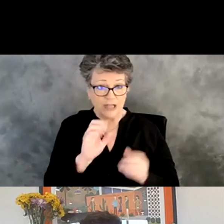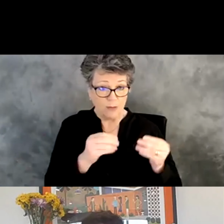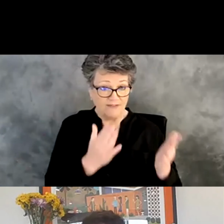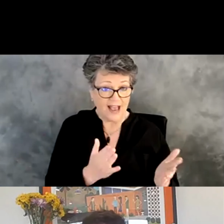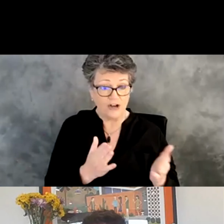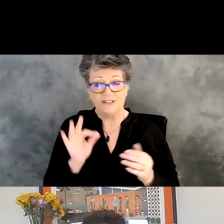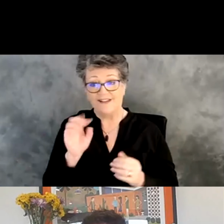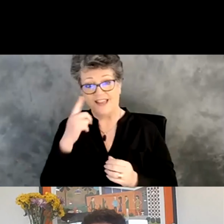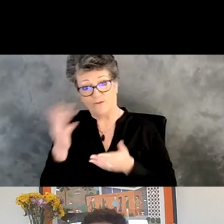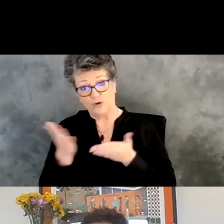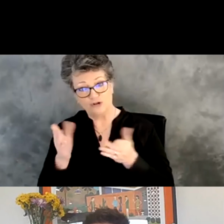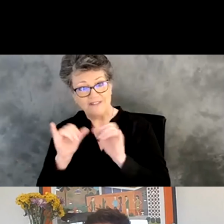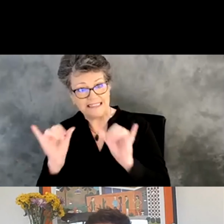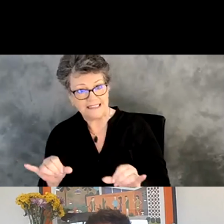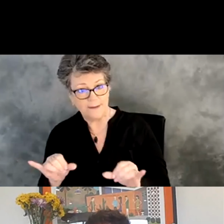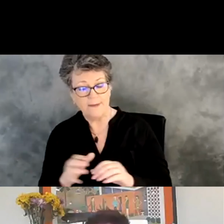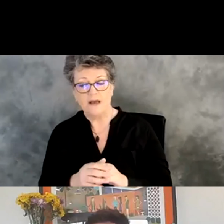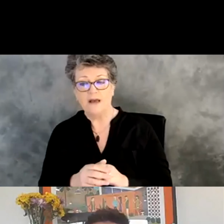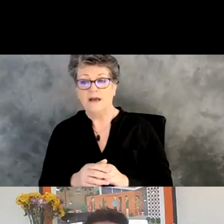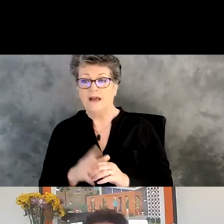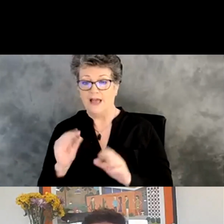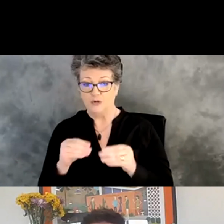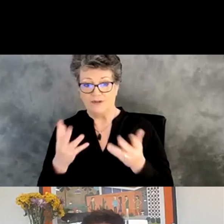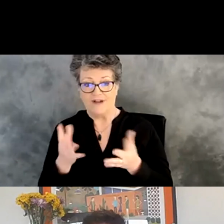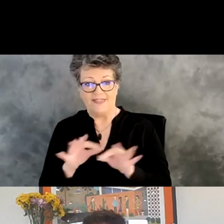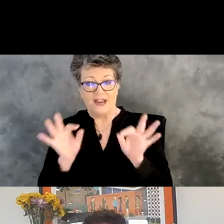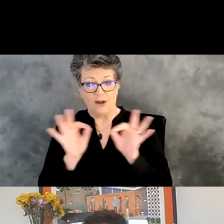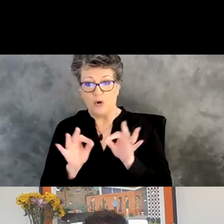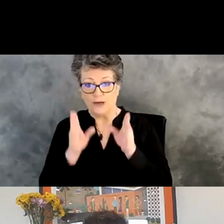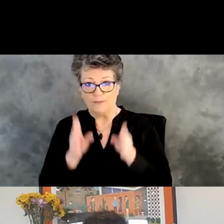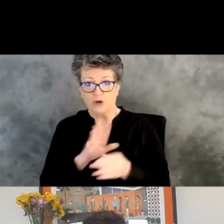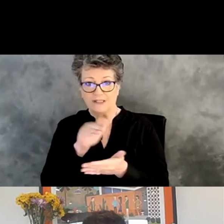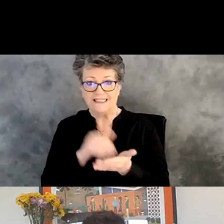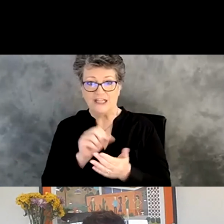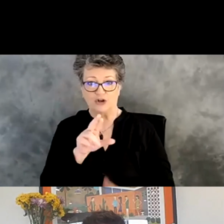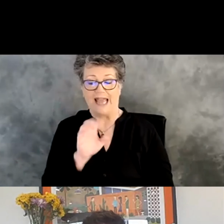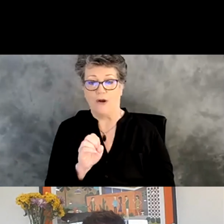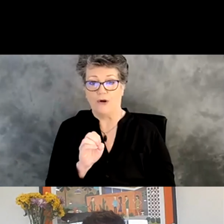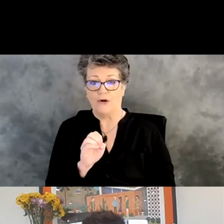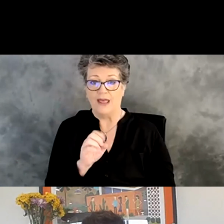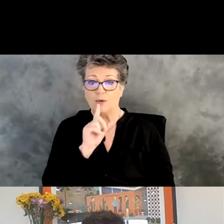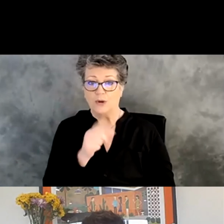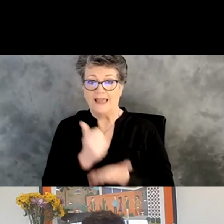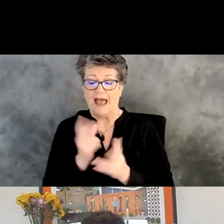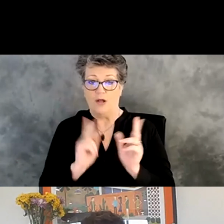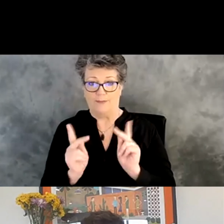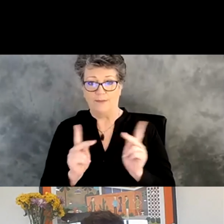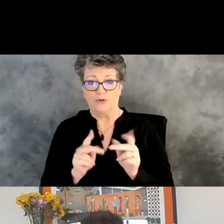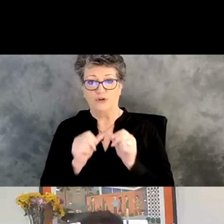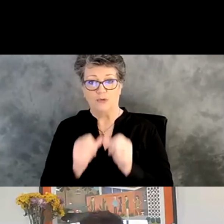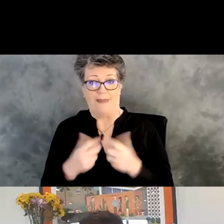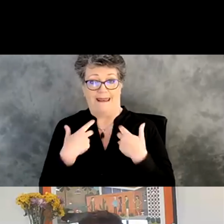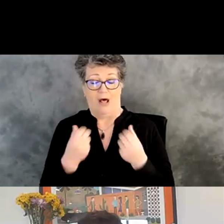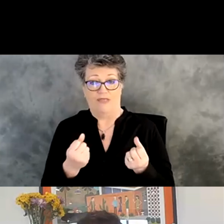fee-for-service system, to provide that important person-centered care that will really help people remain healthy